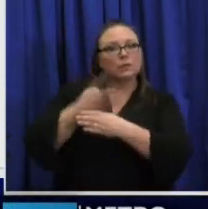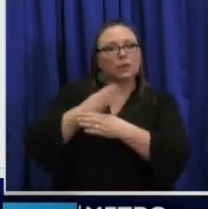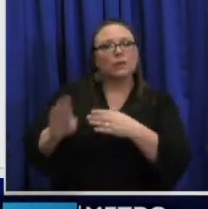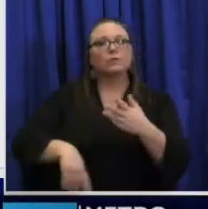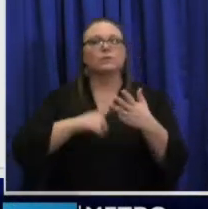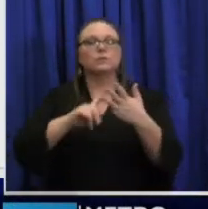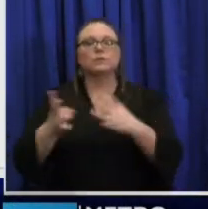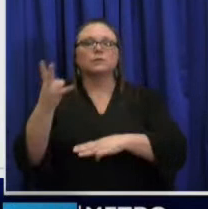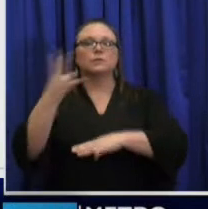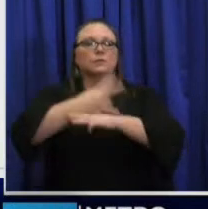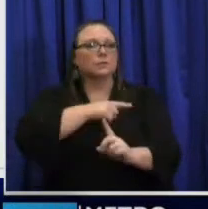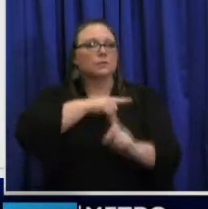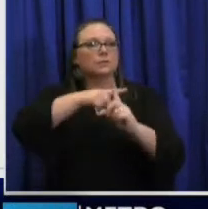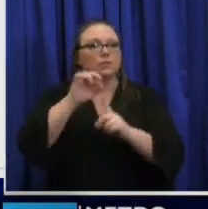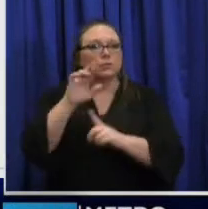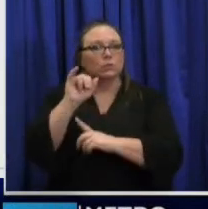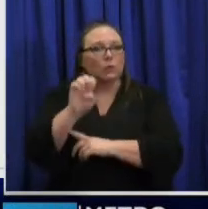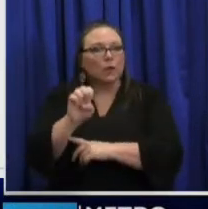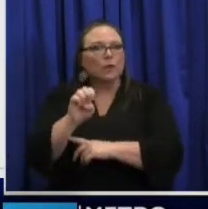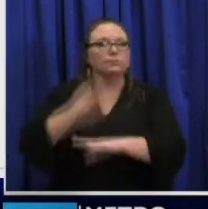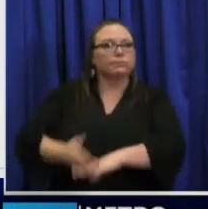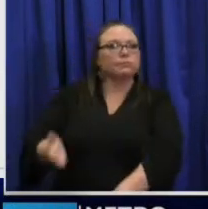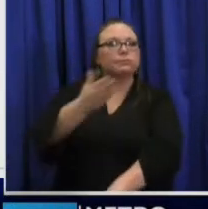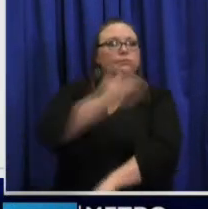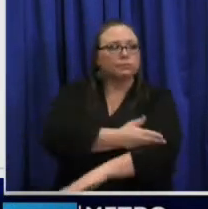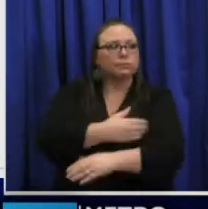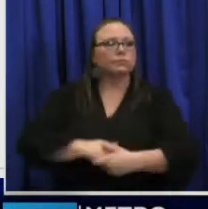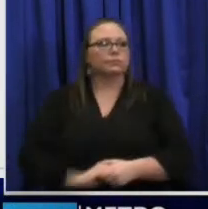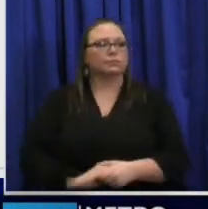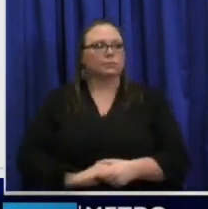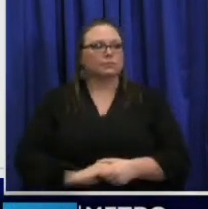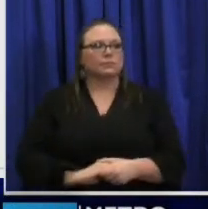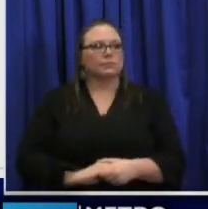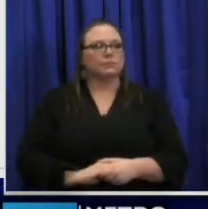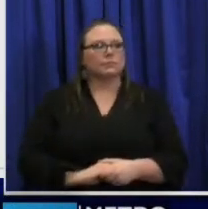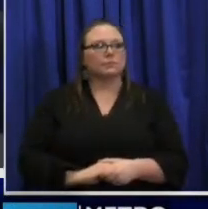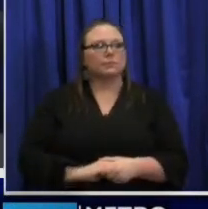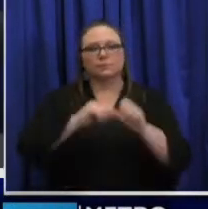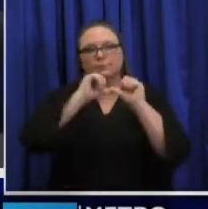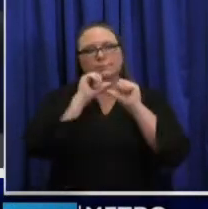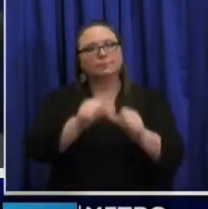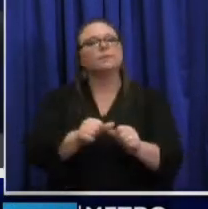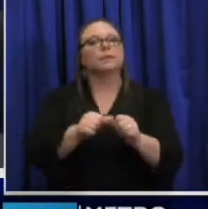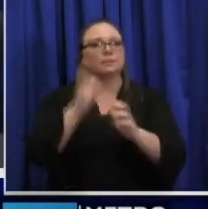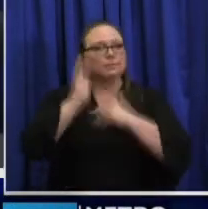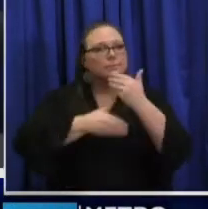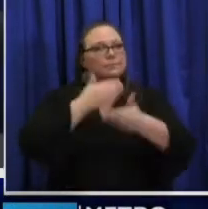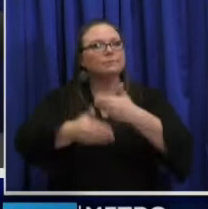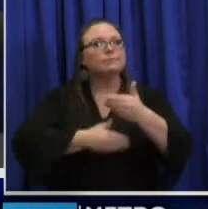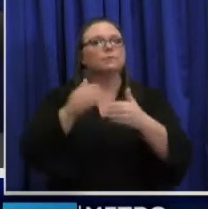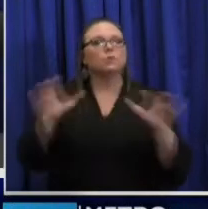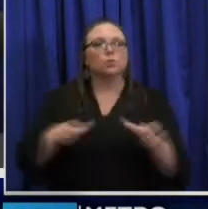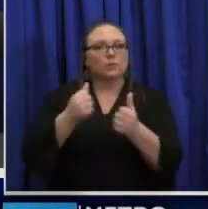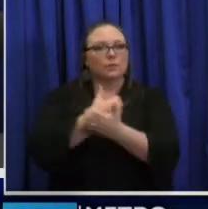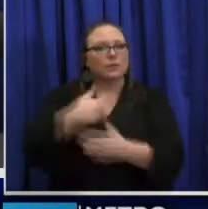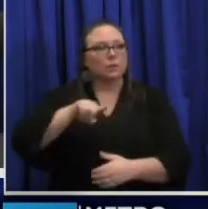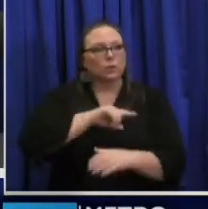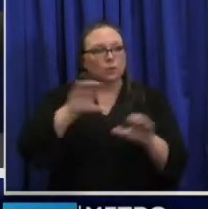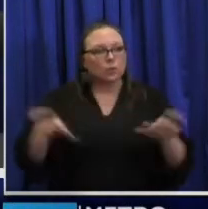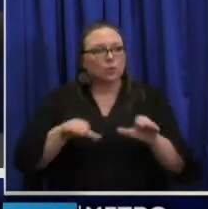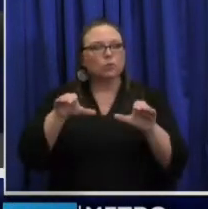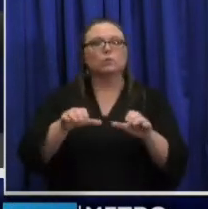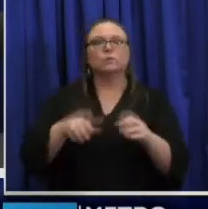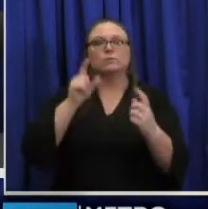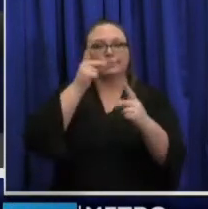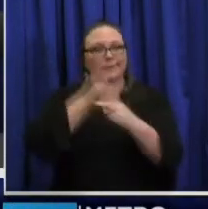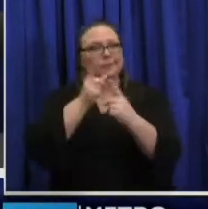7-day positivity rate in hospitalizations are improving. Let's keep going by doing what we do. Stay